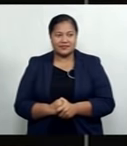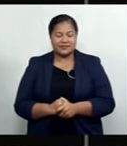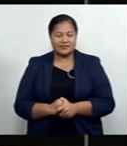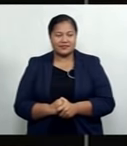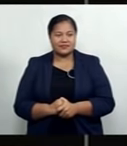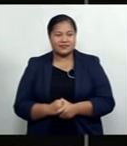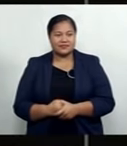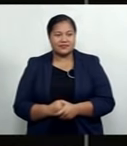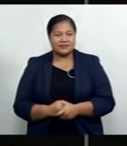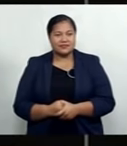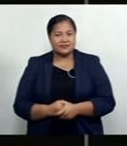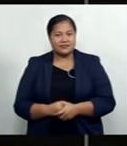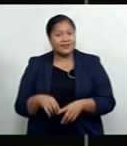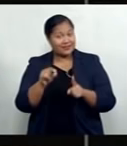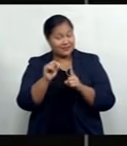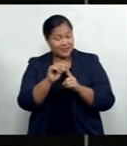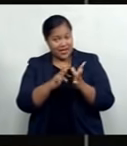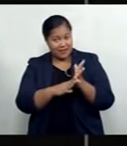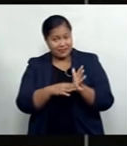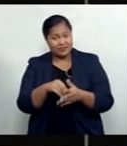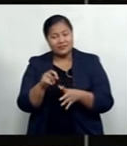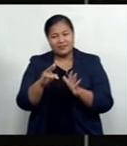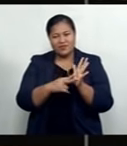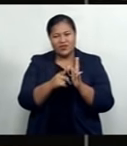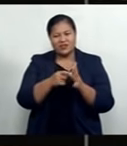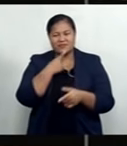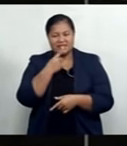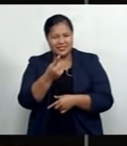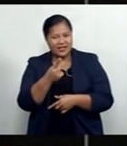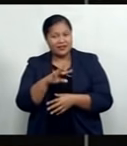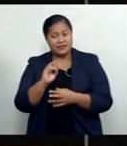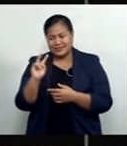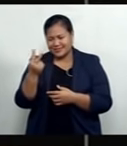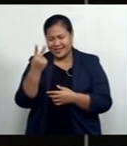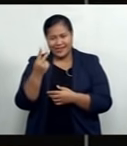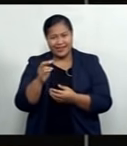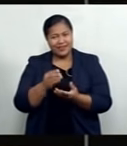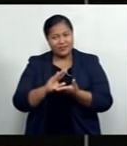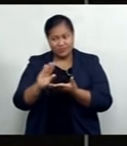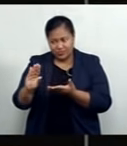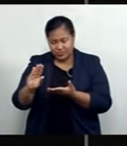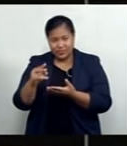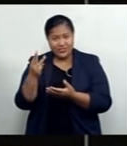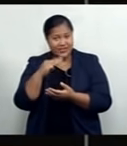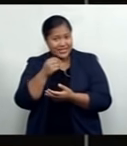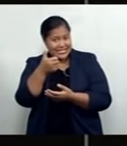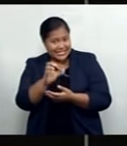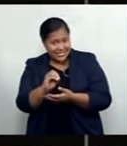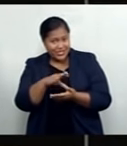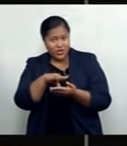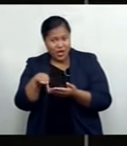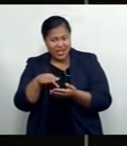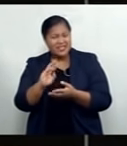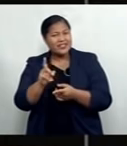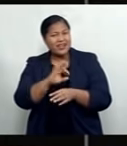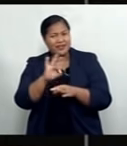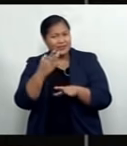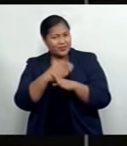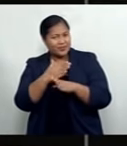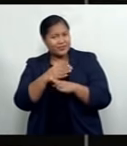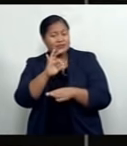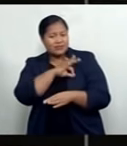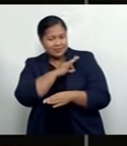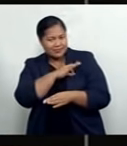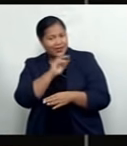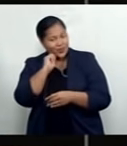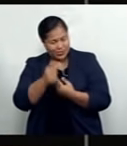News. Prime Minister Voreqe Bainimarama has stressed the second round of the $360 unemployment benefit will remain